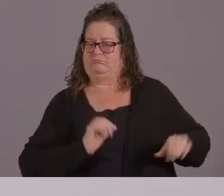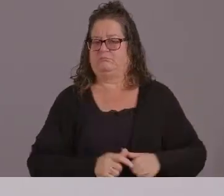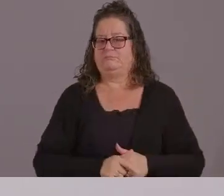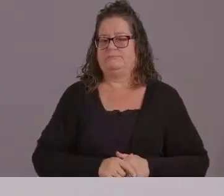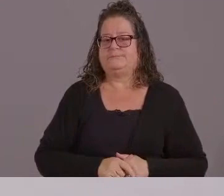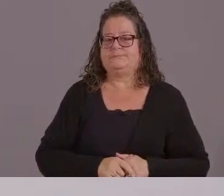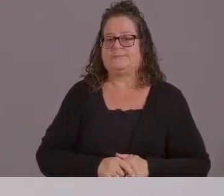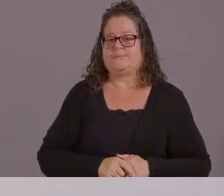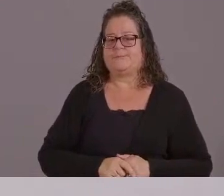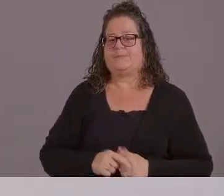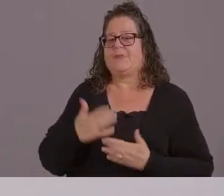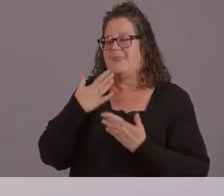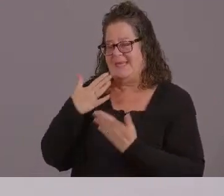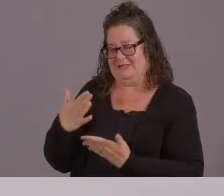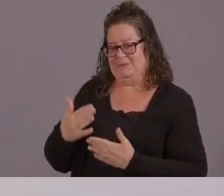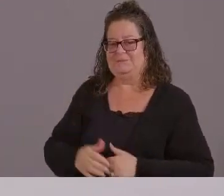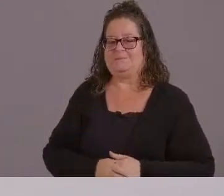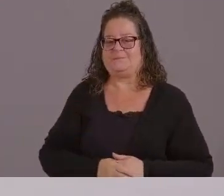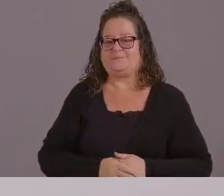Howie.